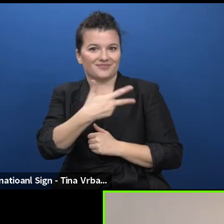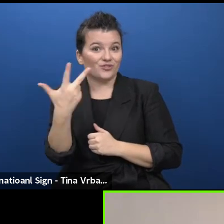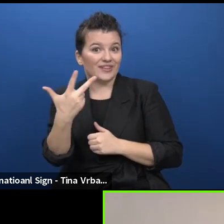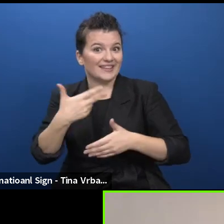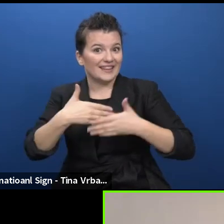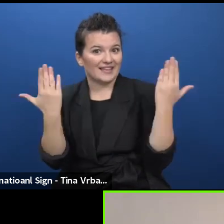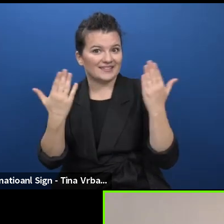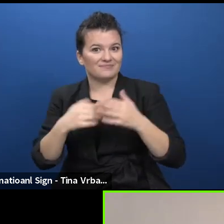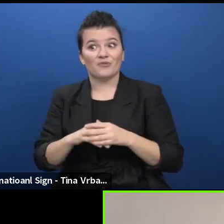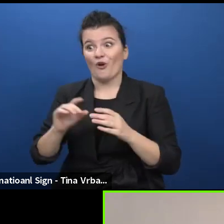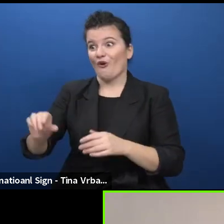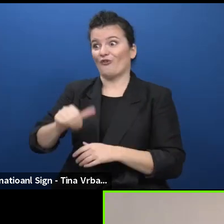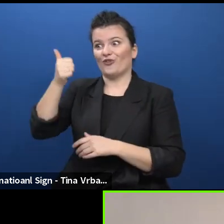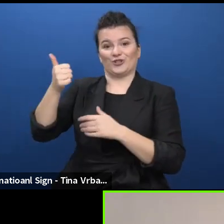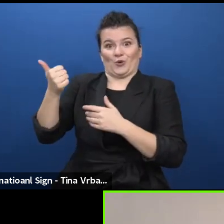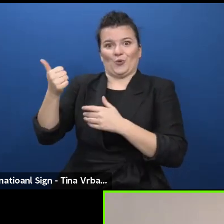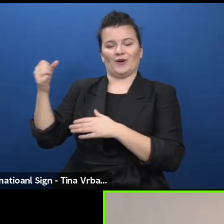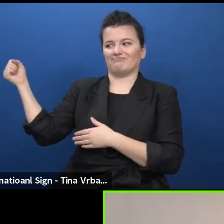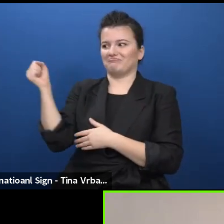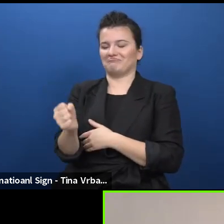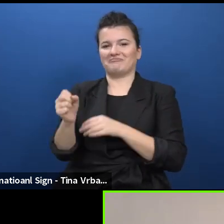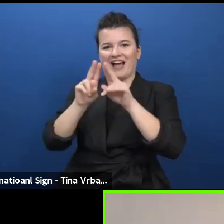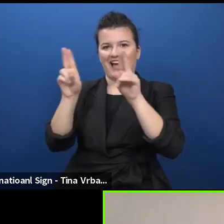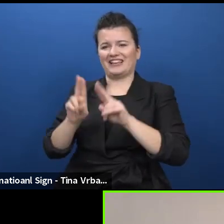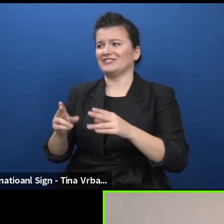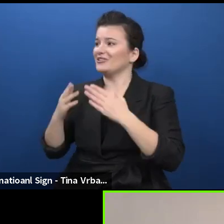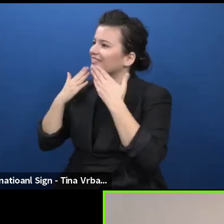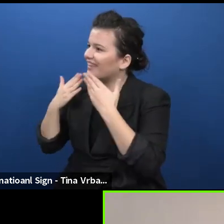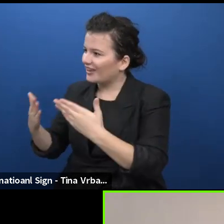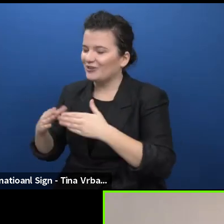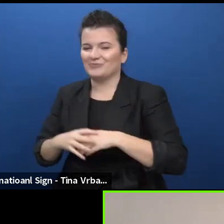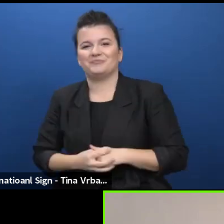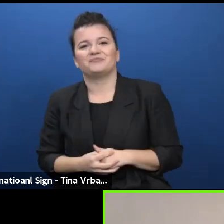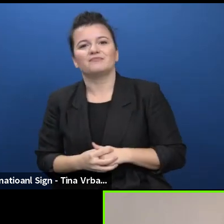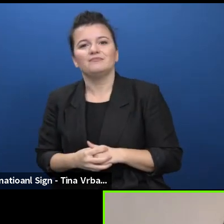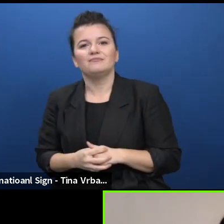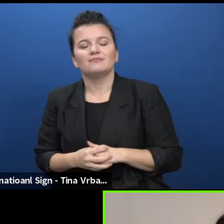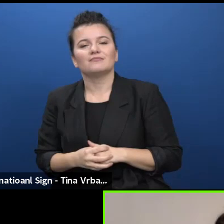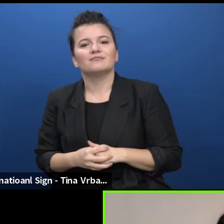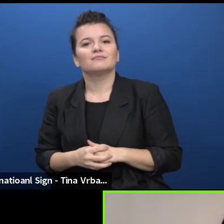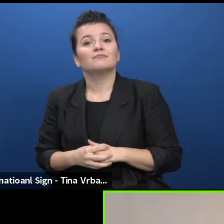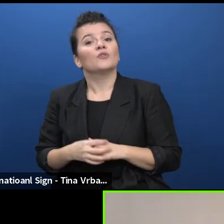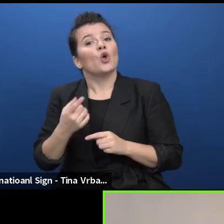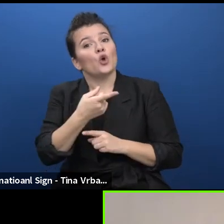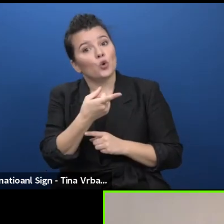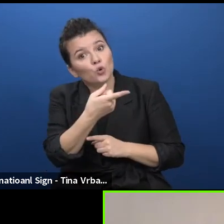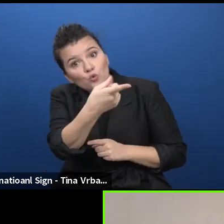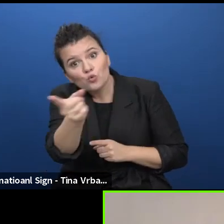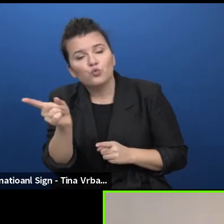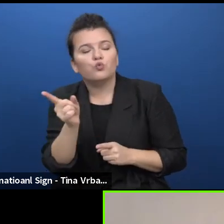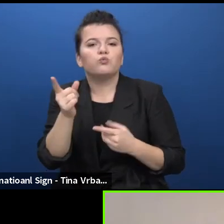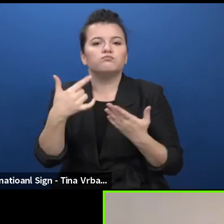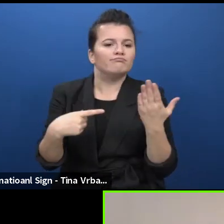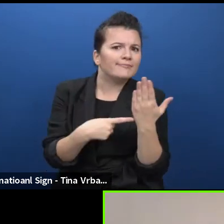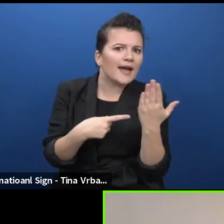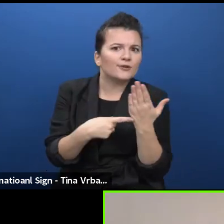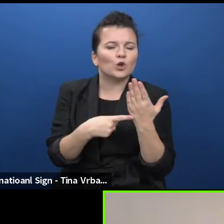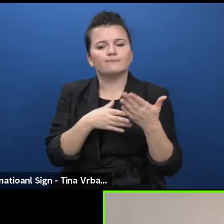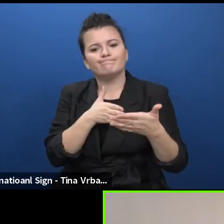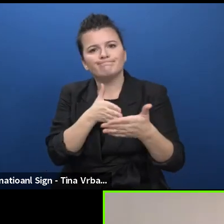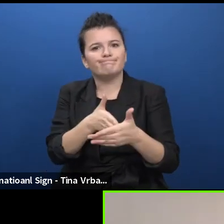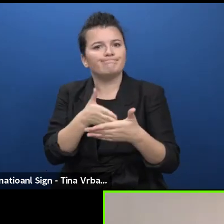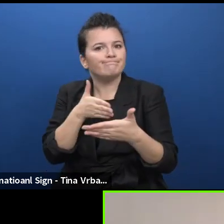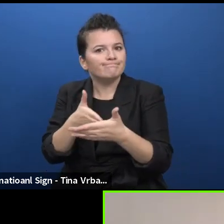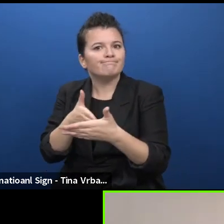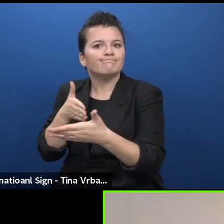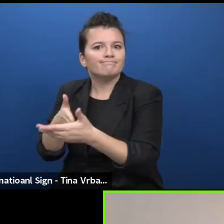time. Thank you very much. And finally, if you encounter any technical problems, you